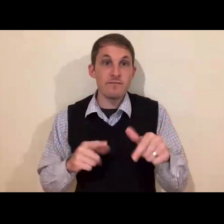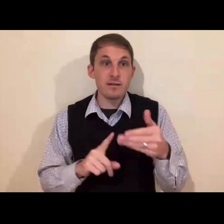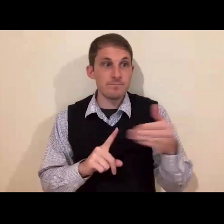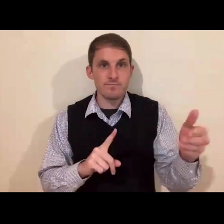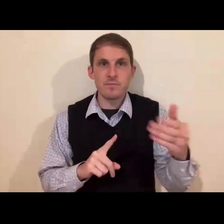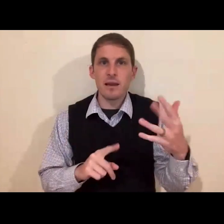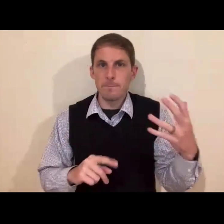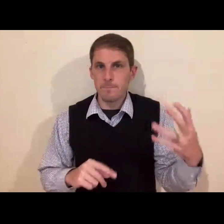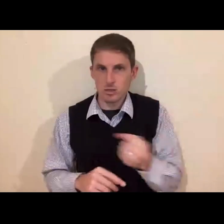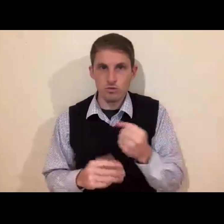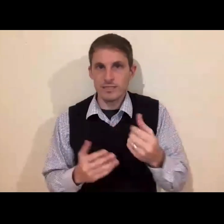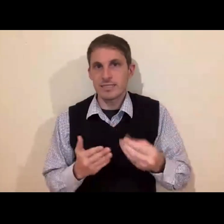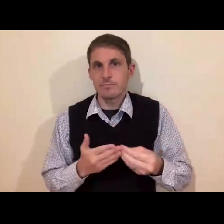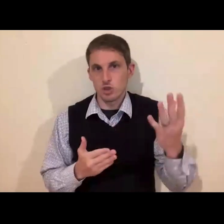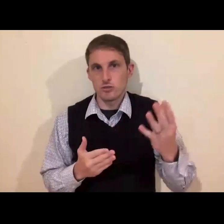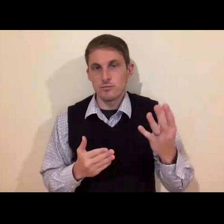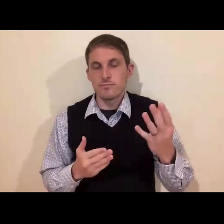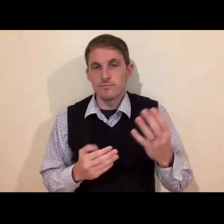mandatory.